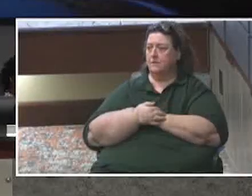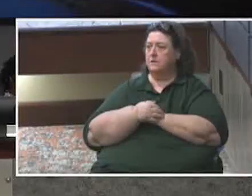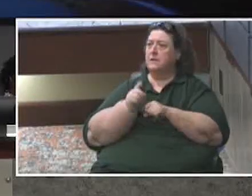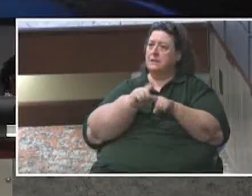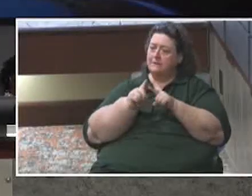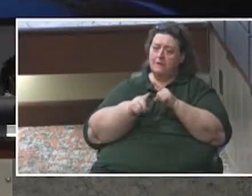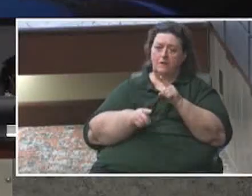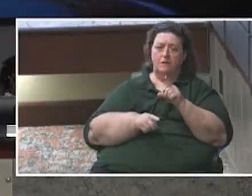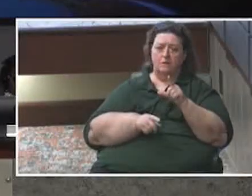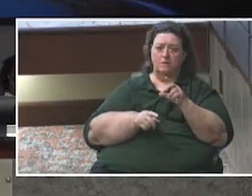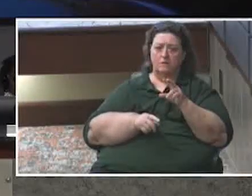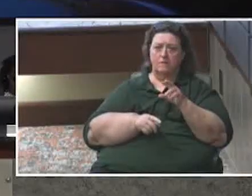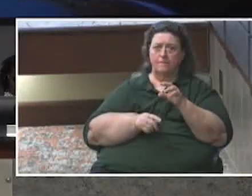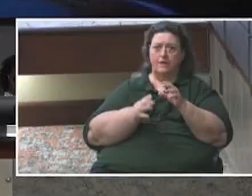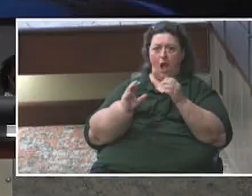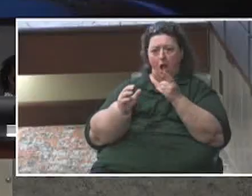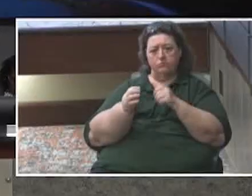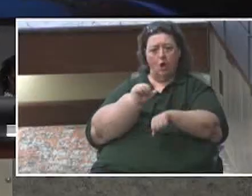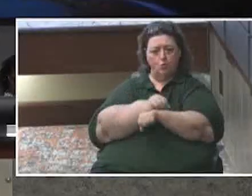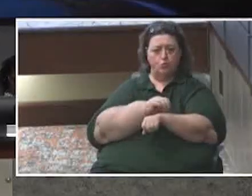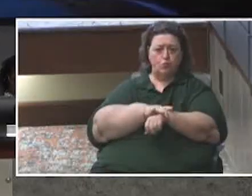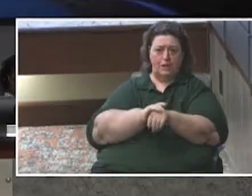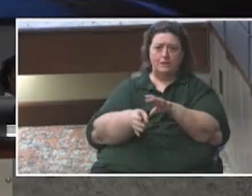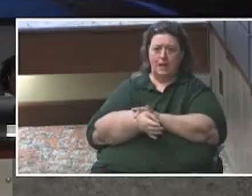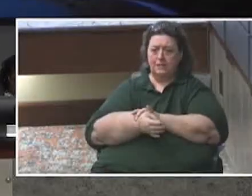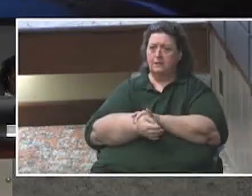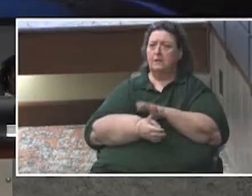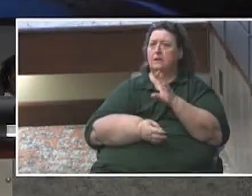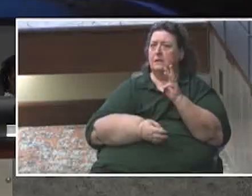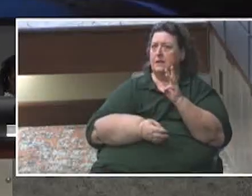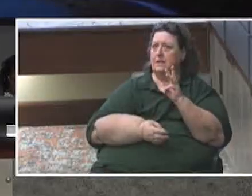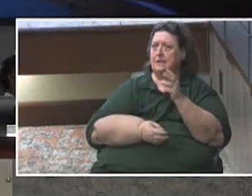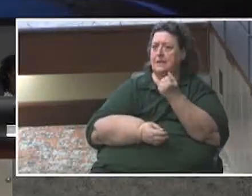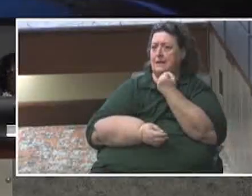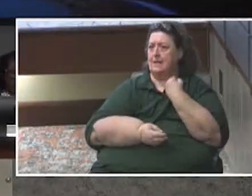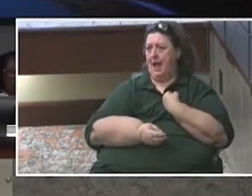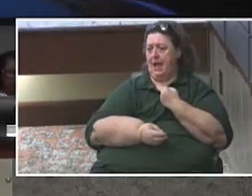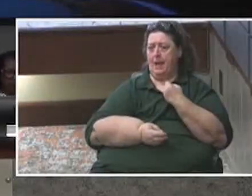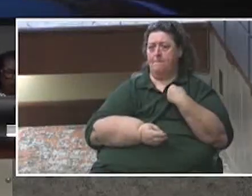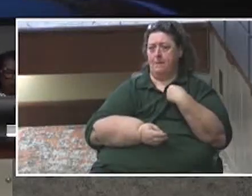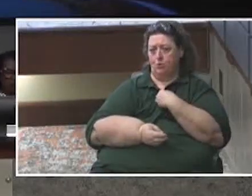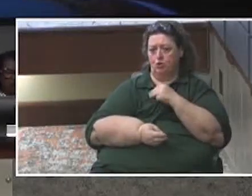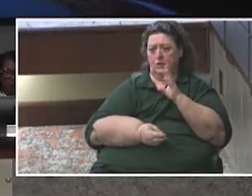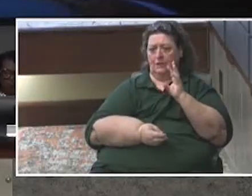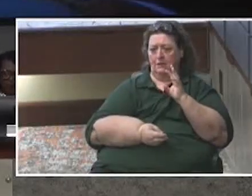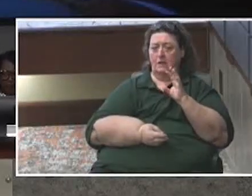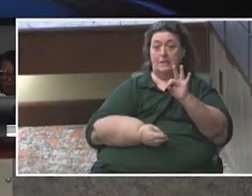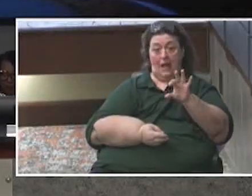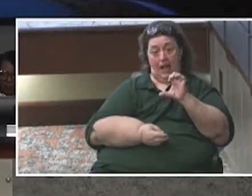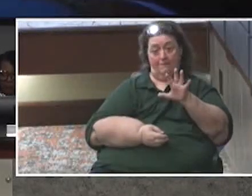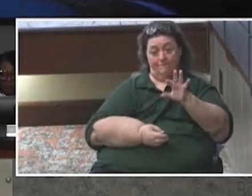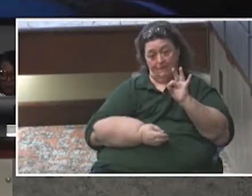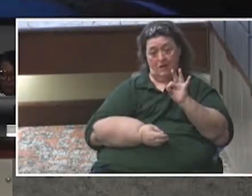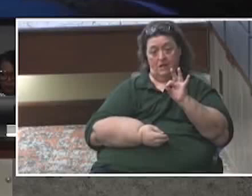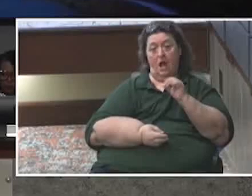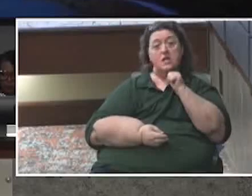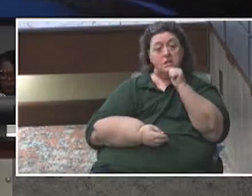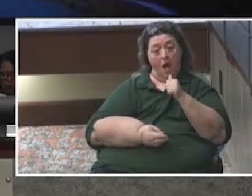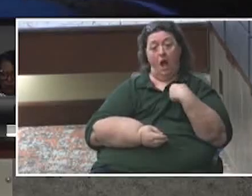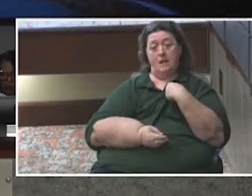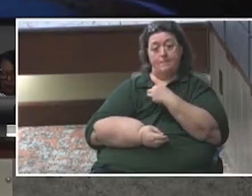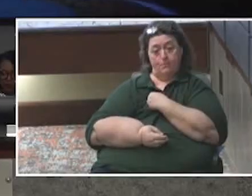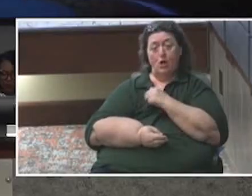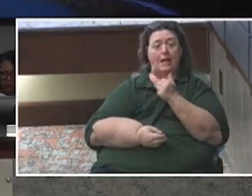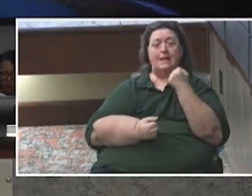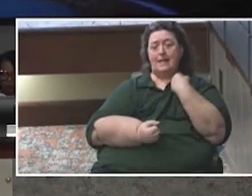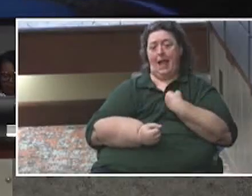gang members arrested on felony offenses, 60 gang members arrested on misdemeanor offenses, 959 non-gang member